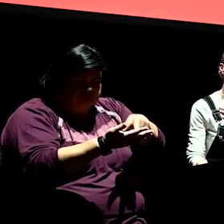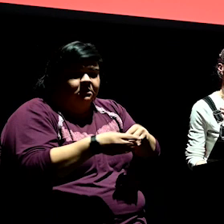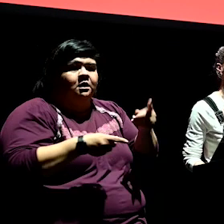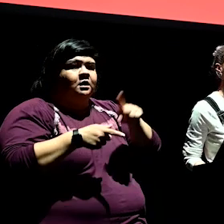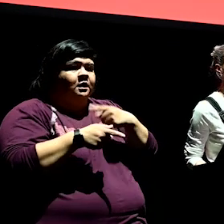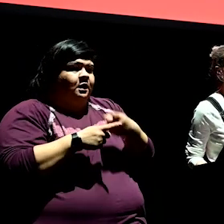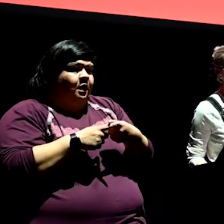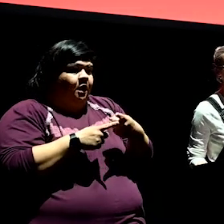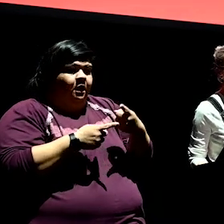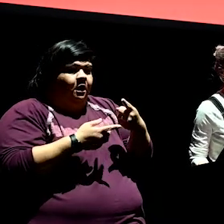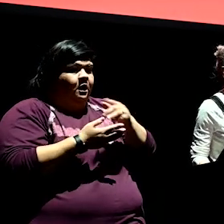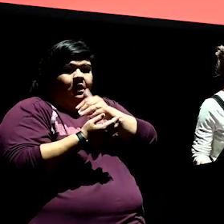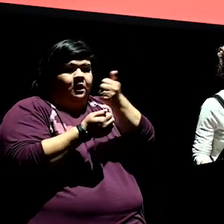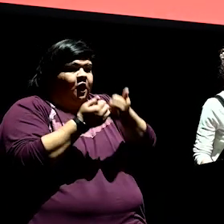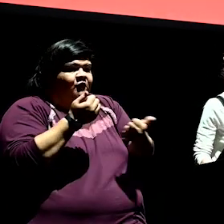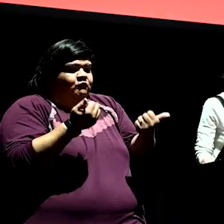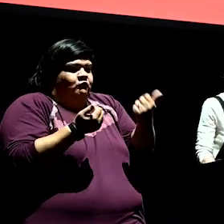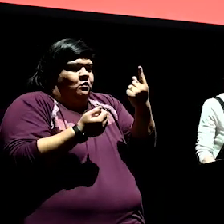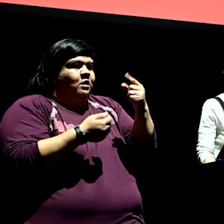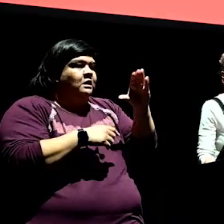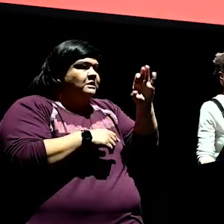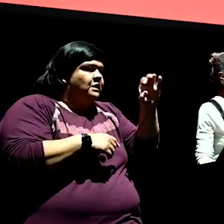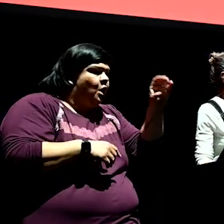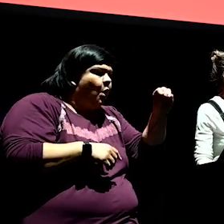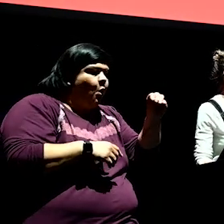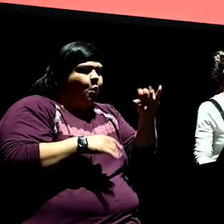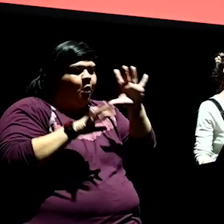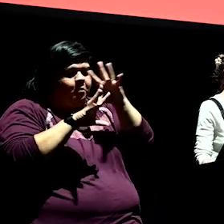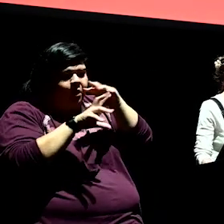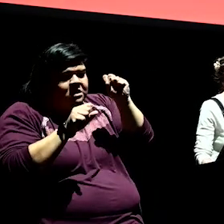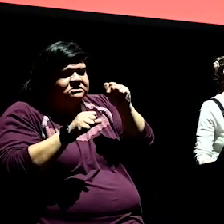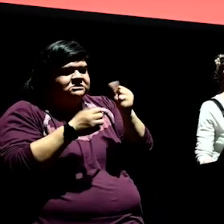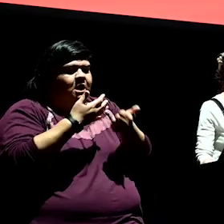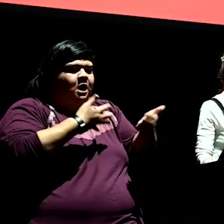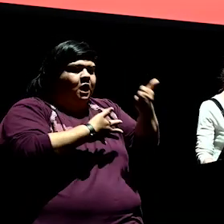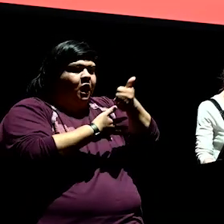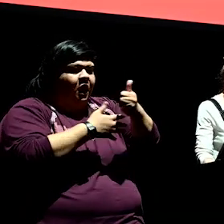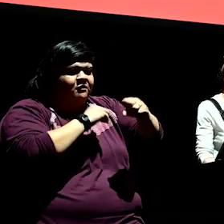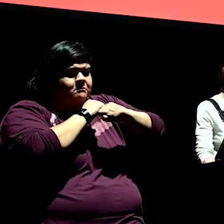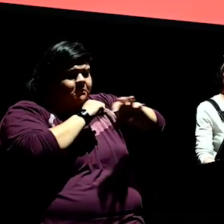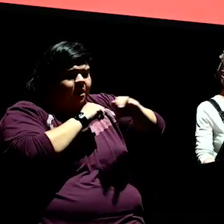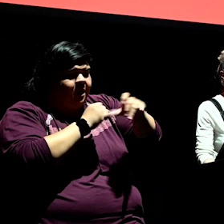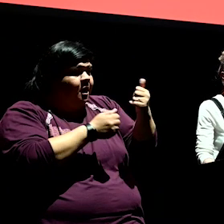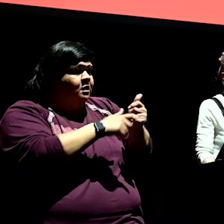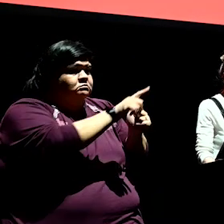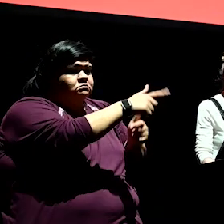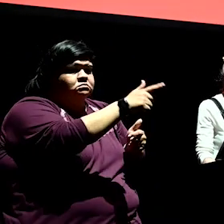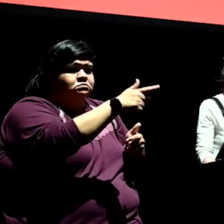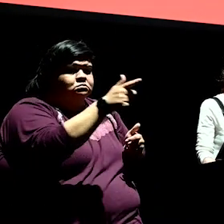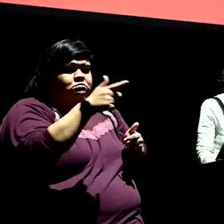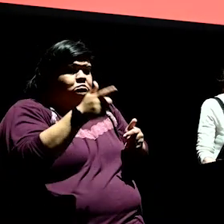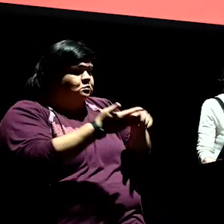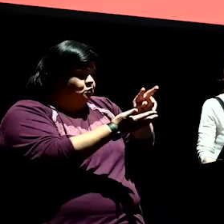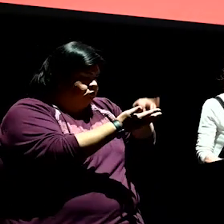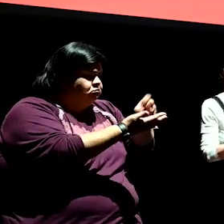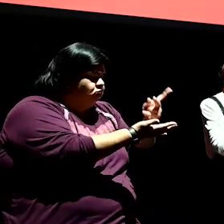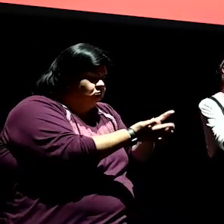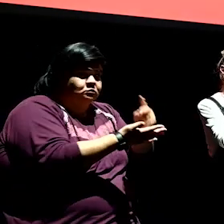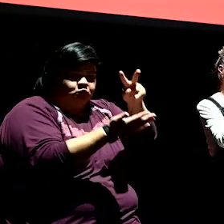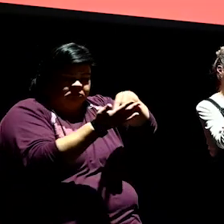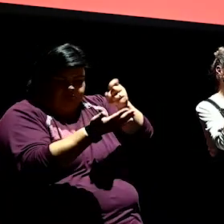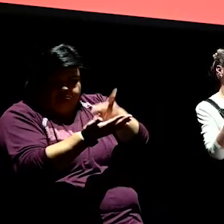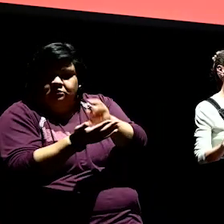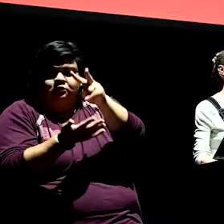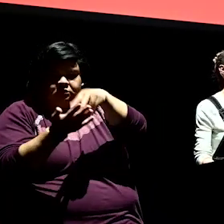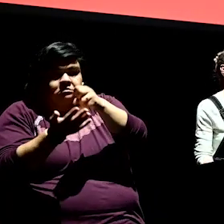need to sign off on it, the CEO, the president, the head of marketing. Everyone's reading it and signing off. Well, in